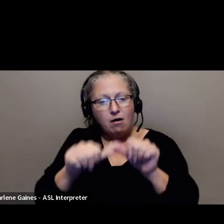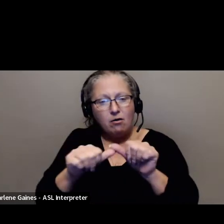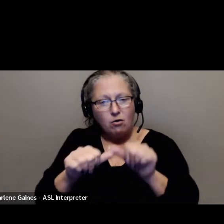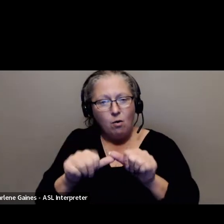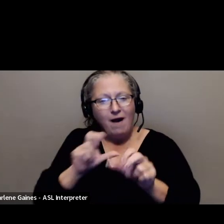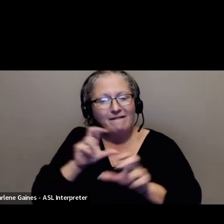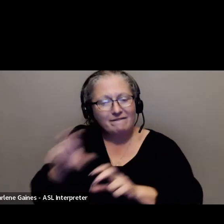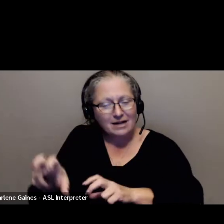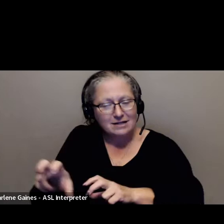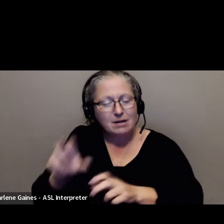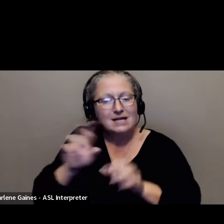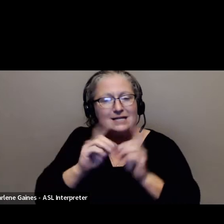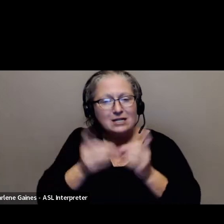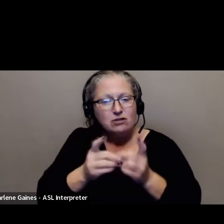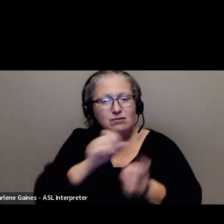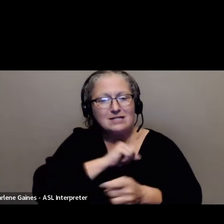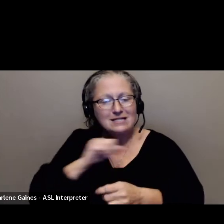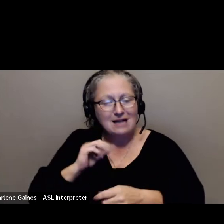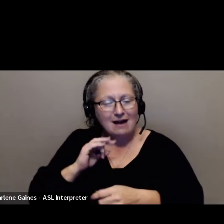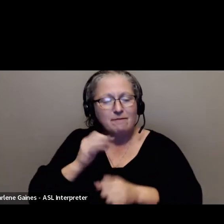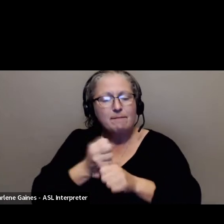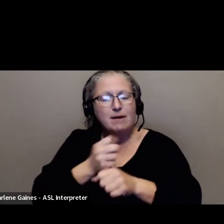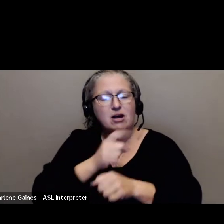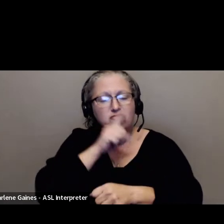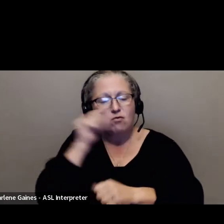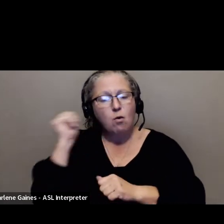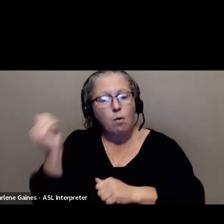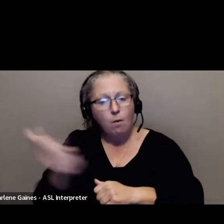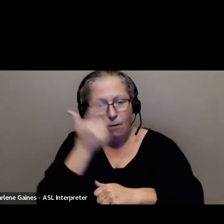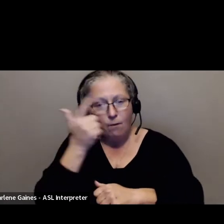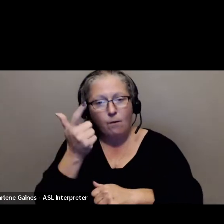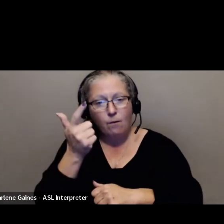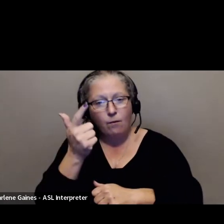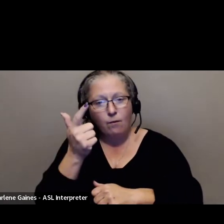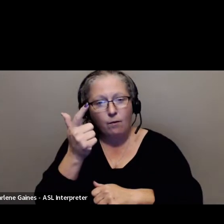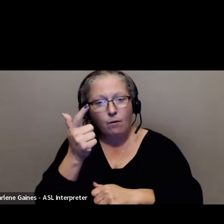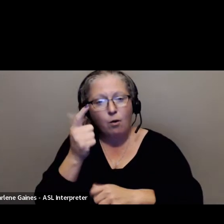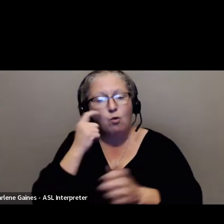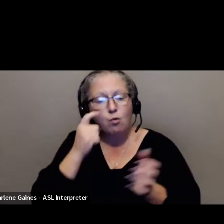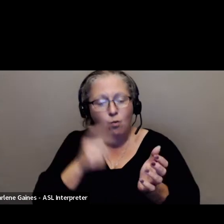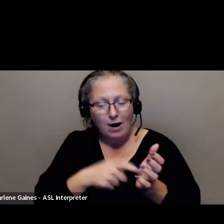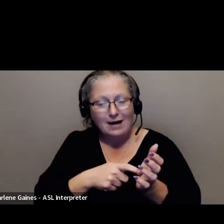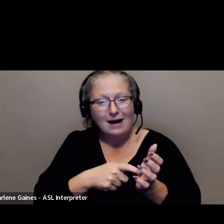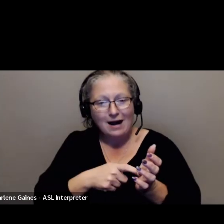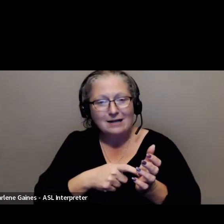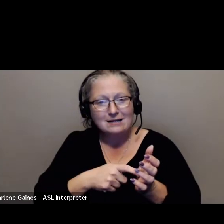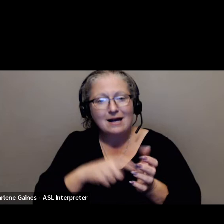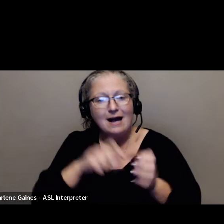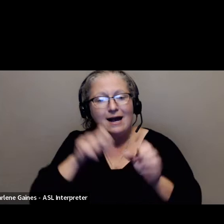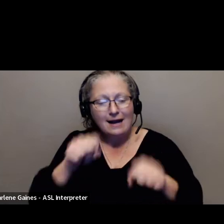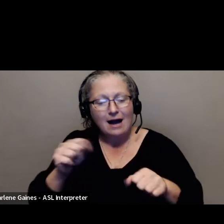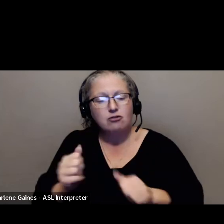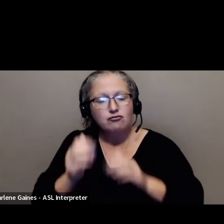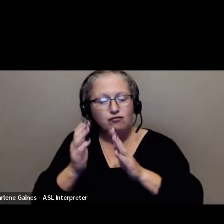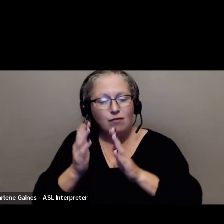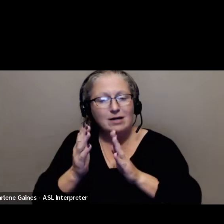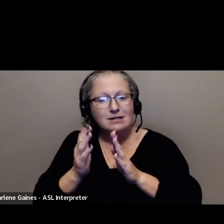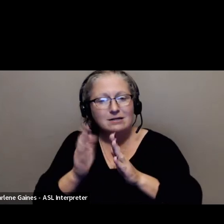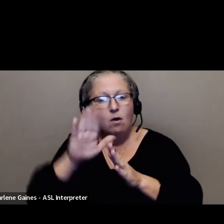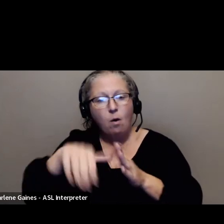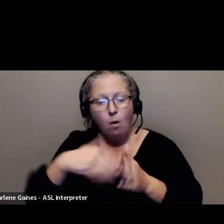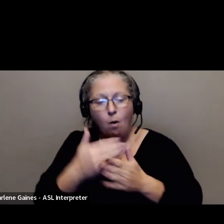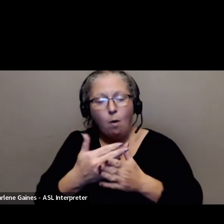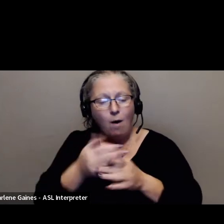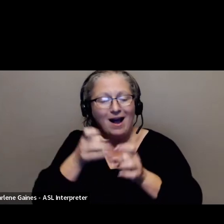investment in our district staff and faculty to ensure that everyone recognizes and is equipped to address all forms